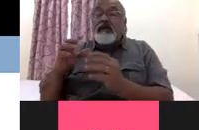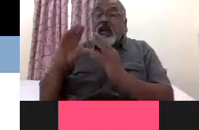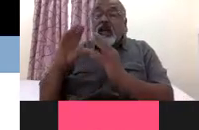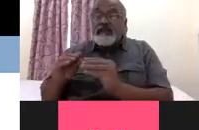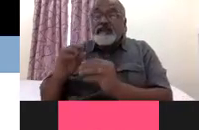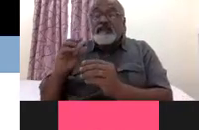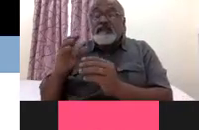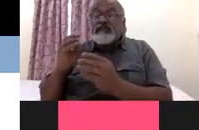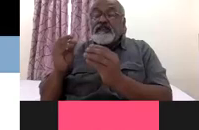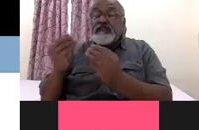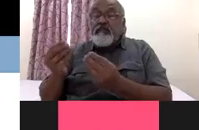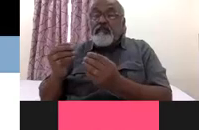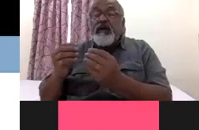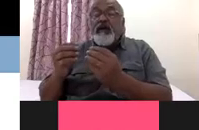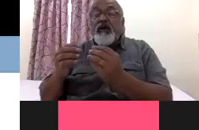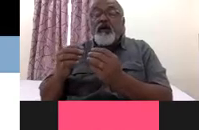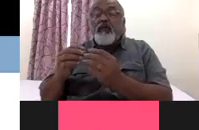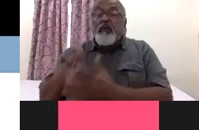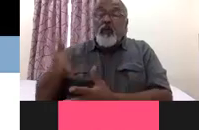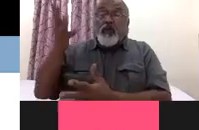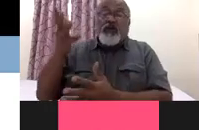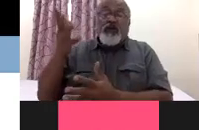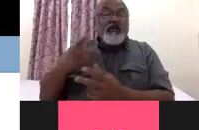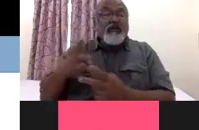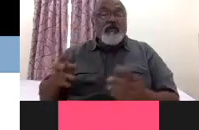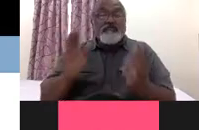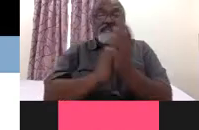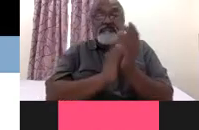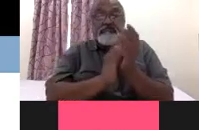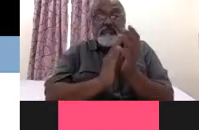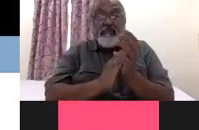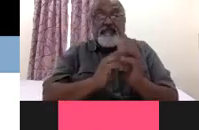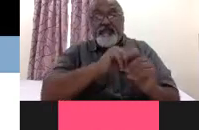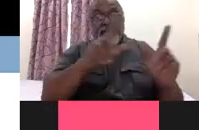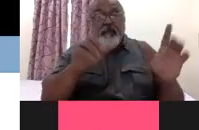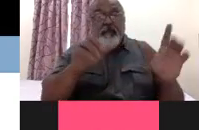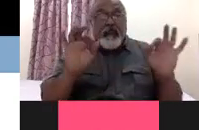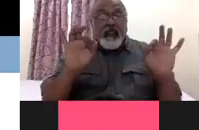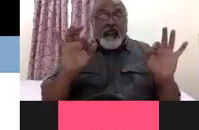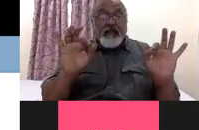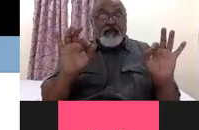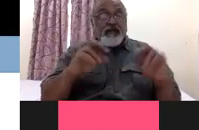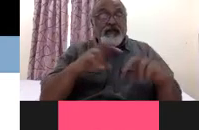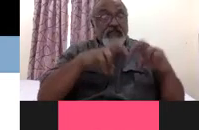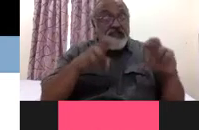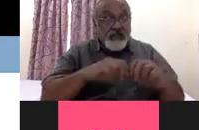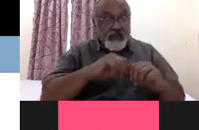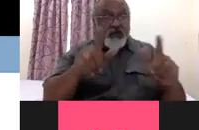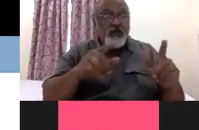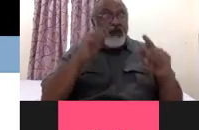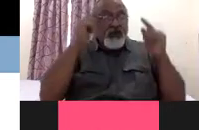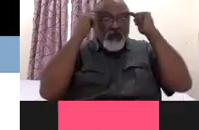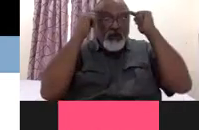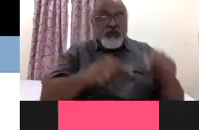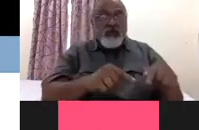claps to all of you, to you and the group for bringing it. I know you are researchers. I think you know